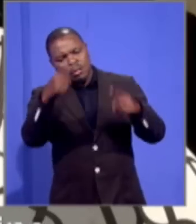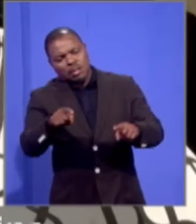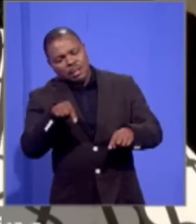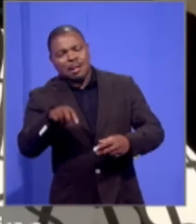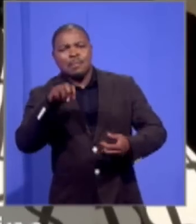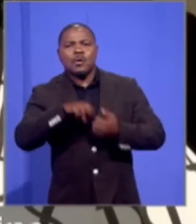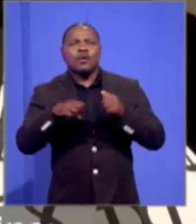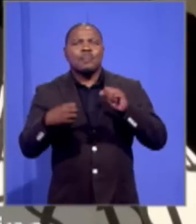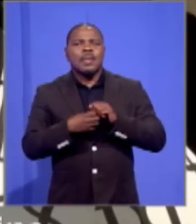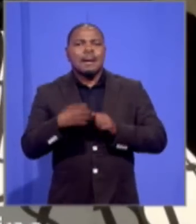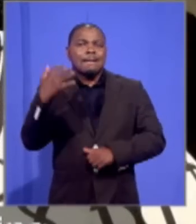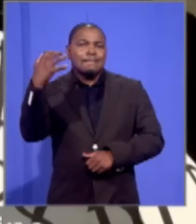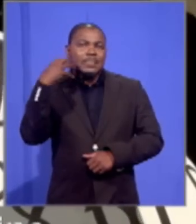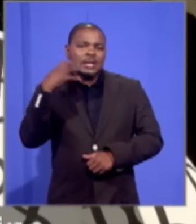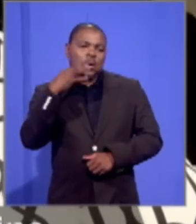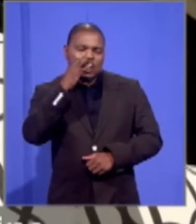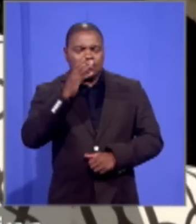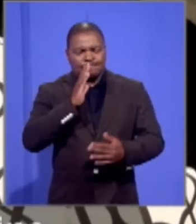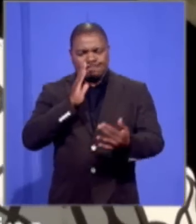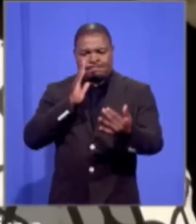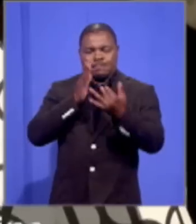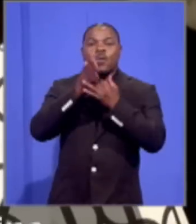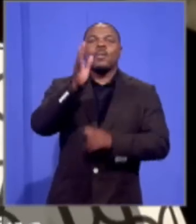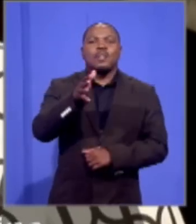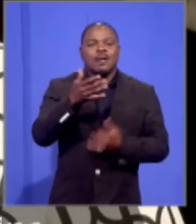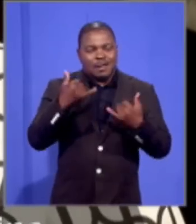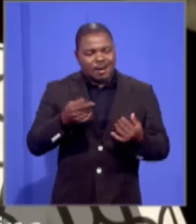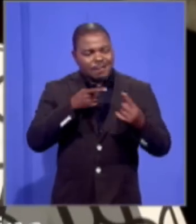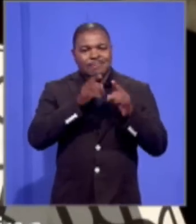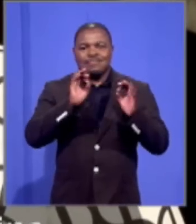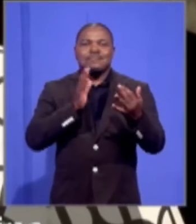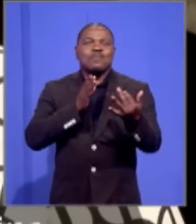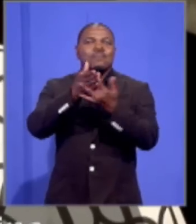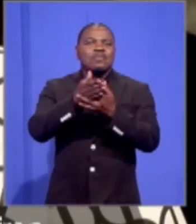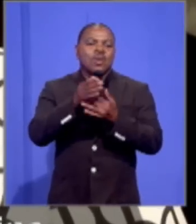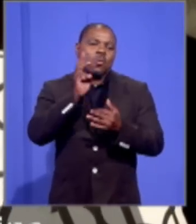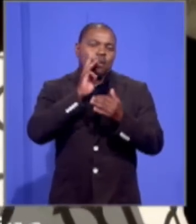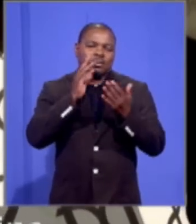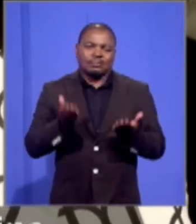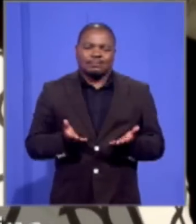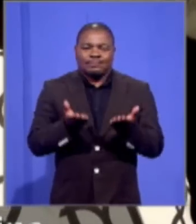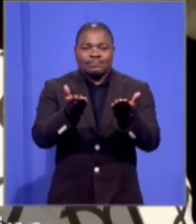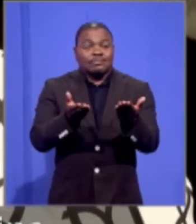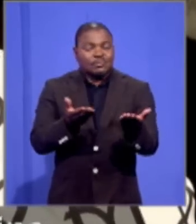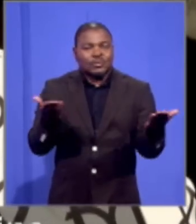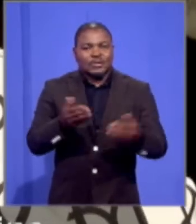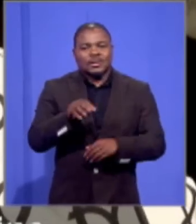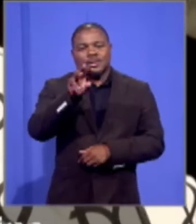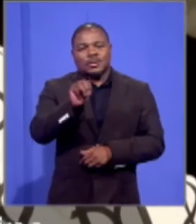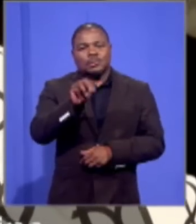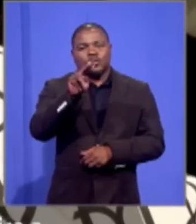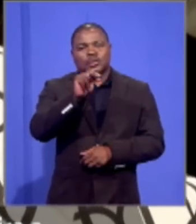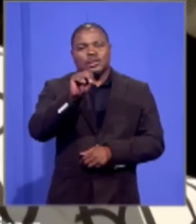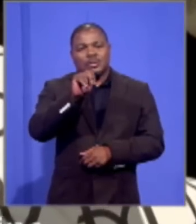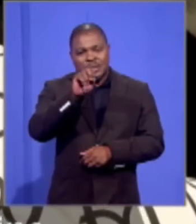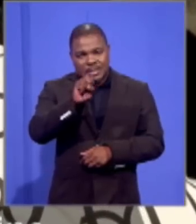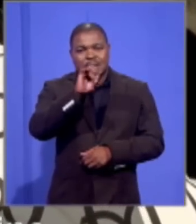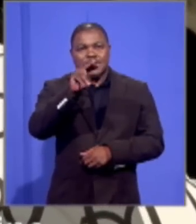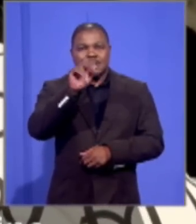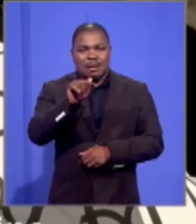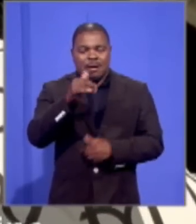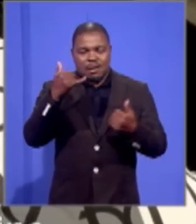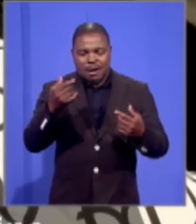bothata minister ke tlo intervene o intervene o tlišitše metsi mo Mesina di-agreement dikwano